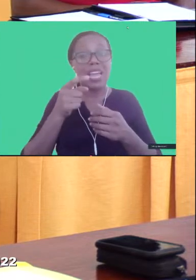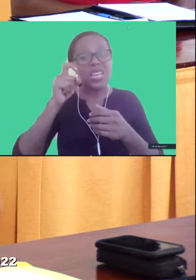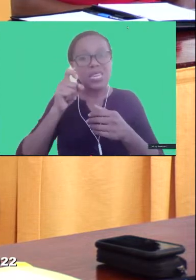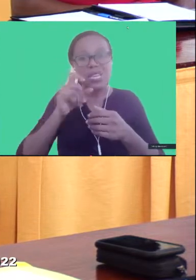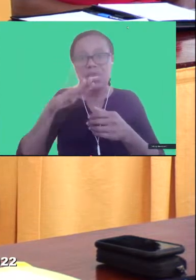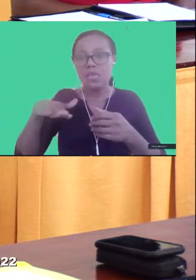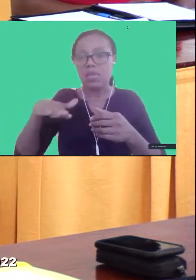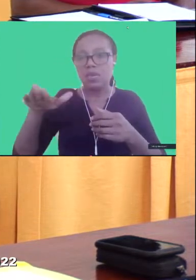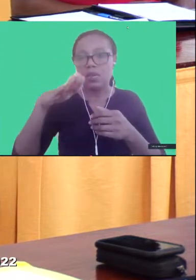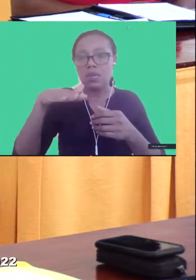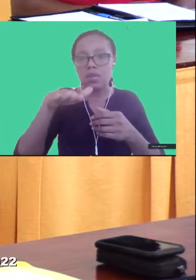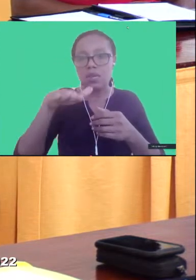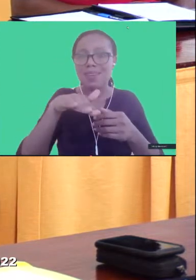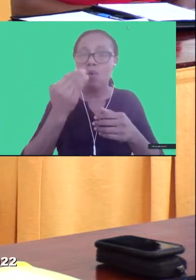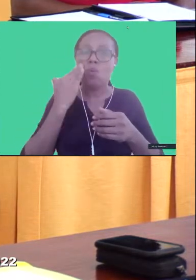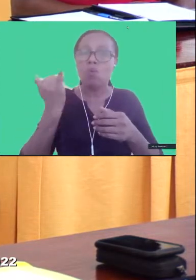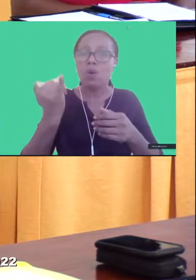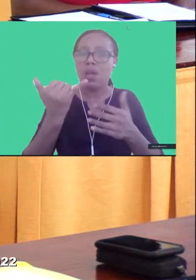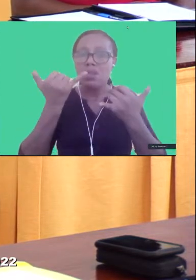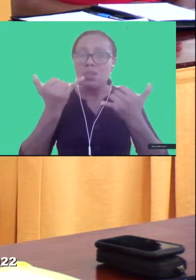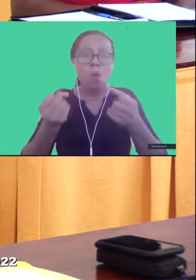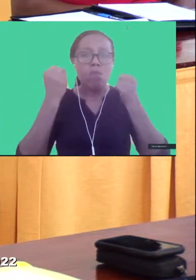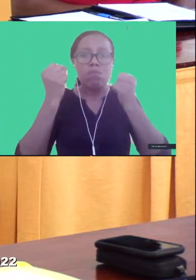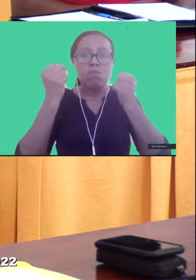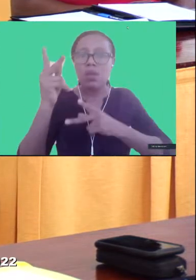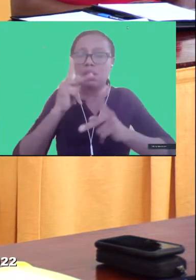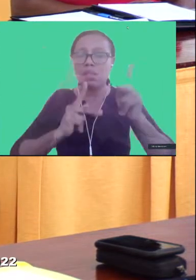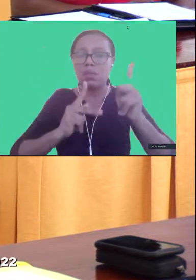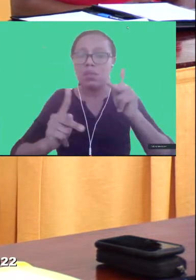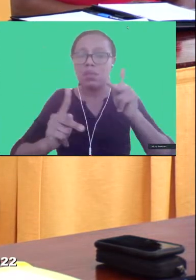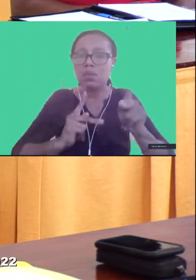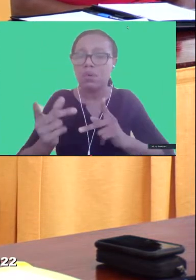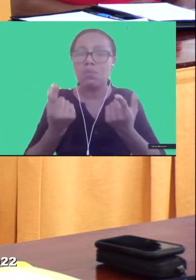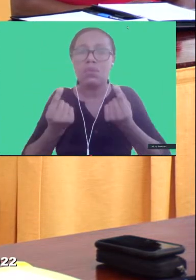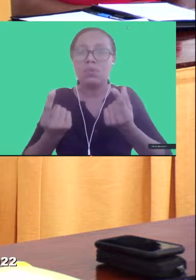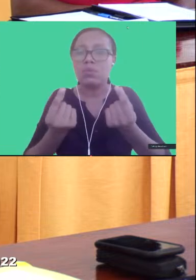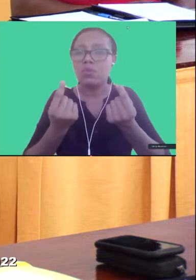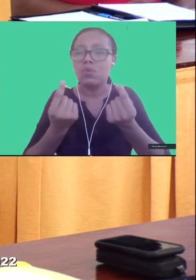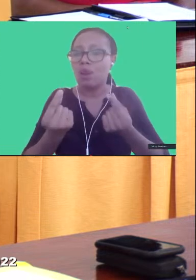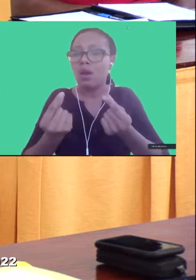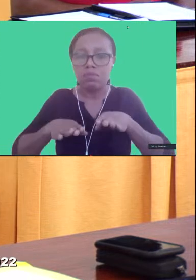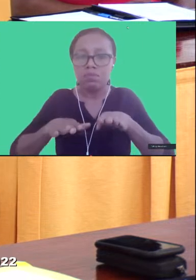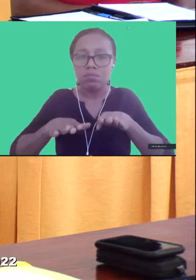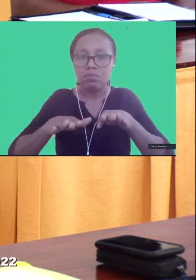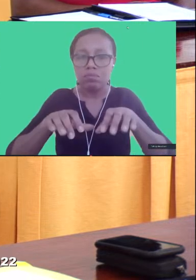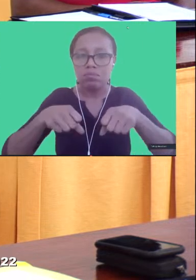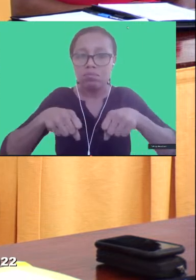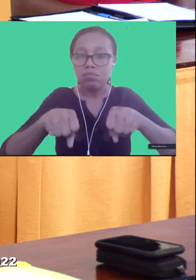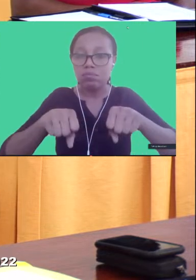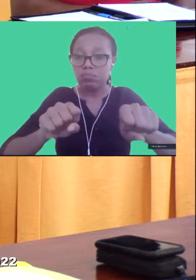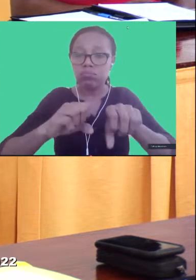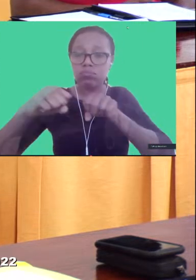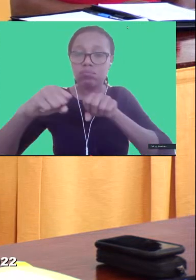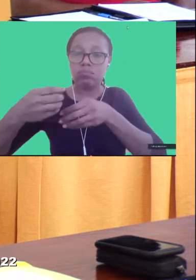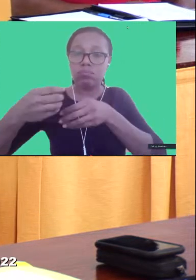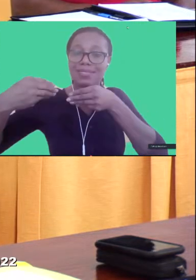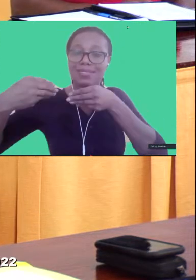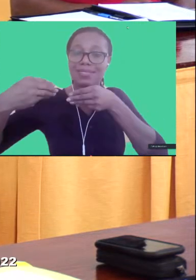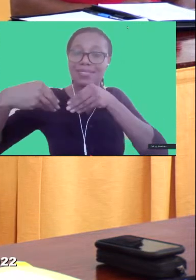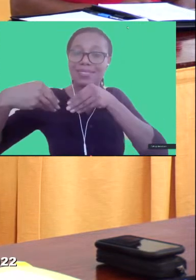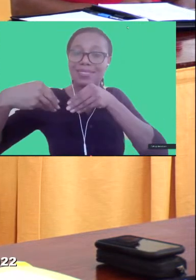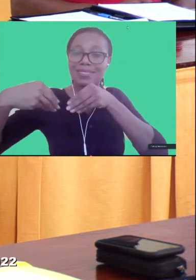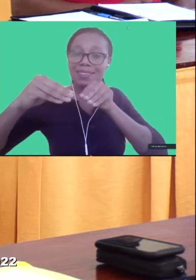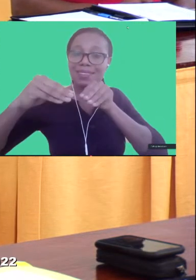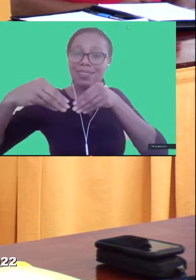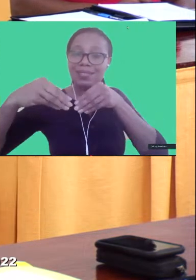just another reality of the COVID-induced environment. Our challenge is to be able to facilitate them in as best